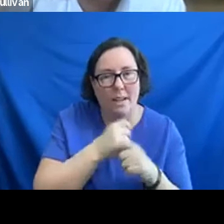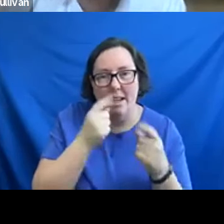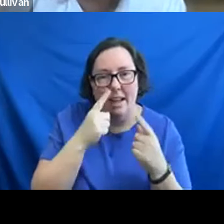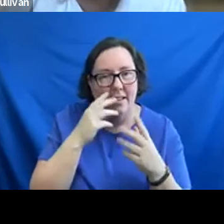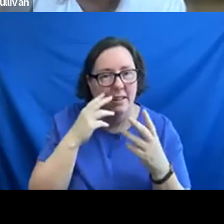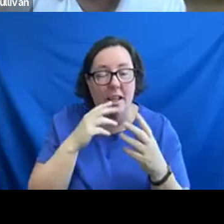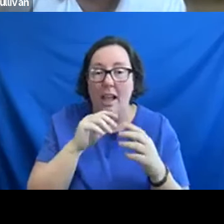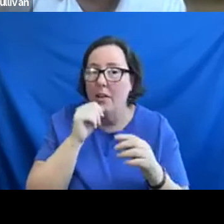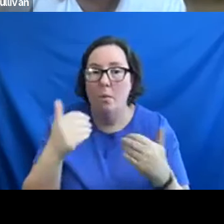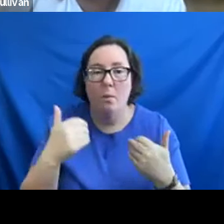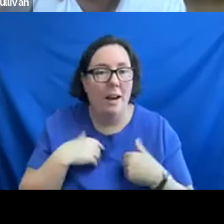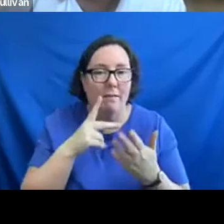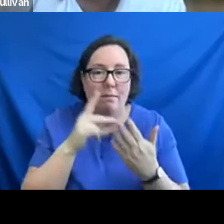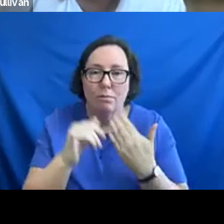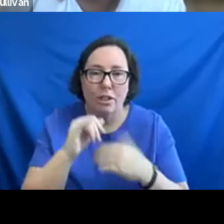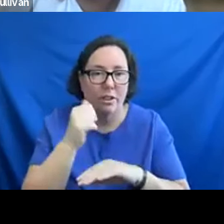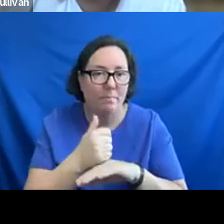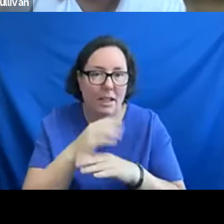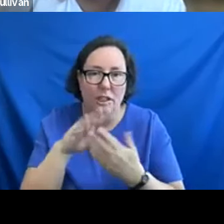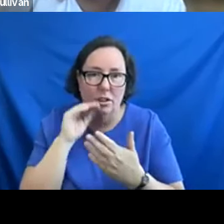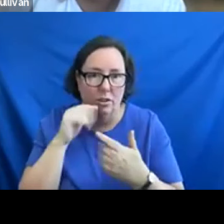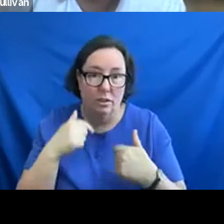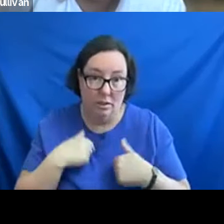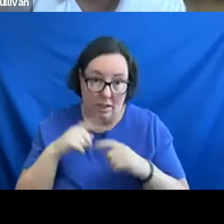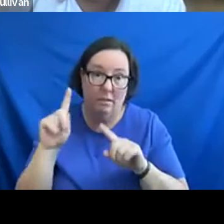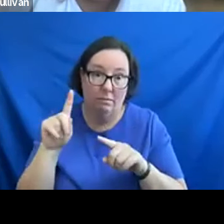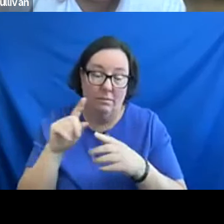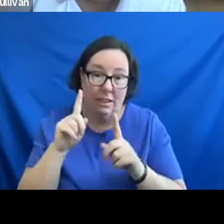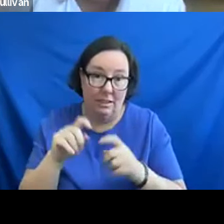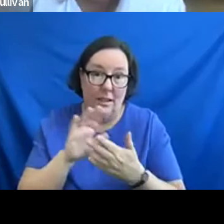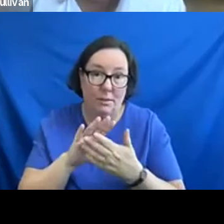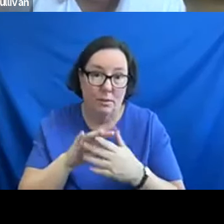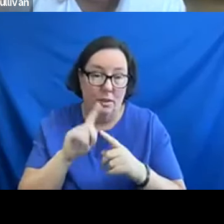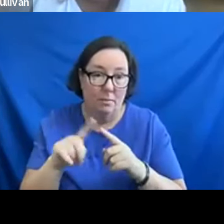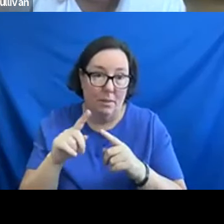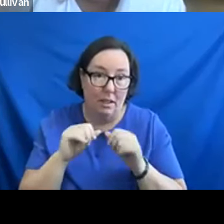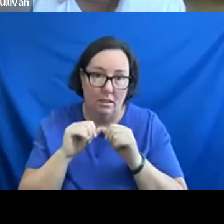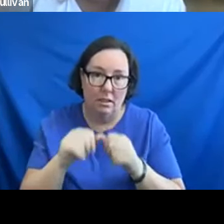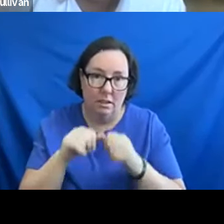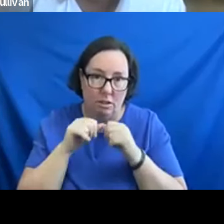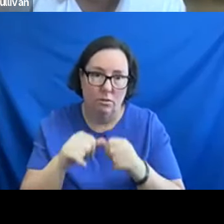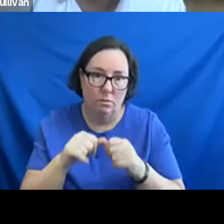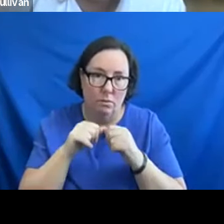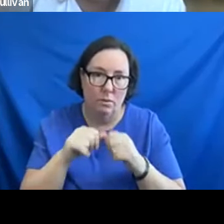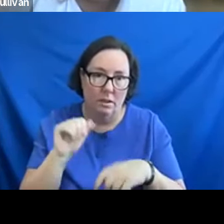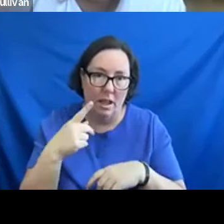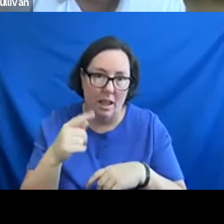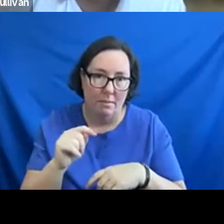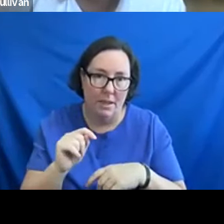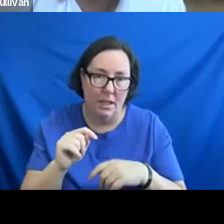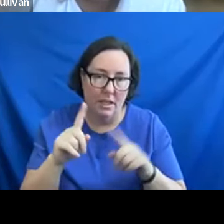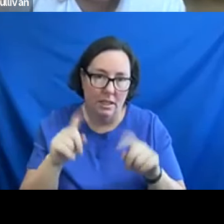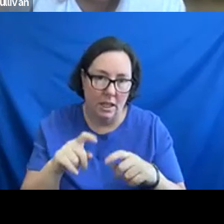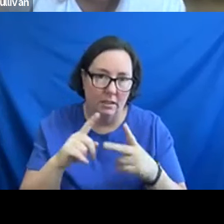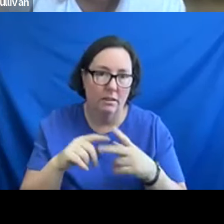my high school. As someone who attends an exam school, the continual, perpetual AP tests, taking